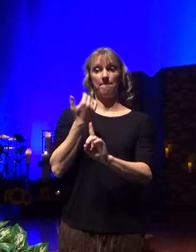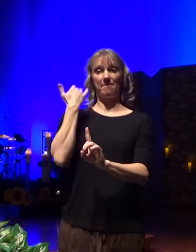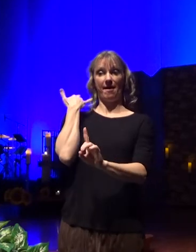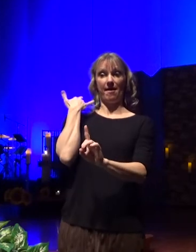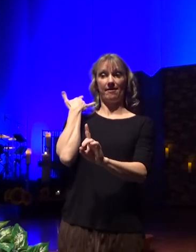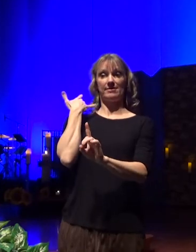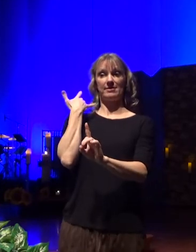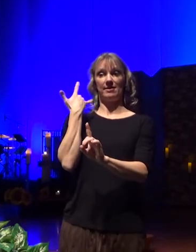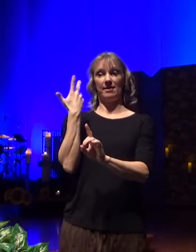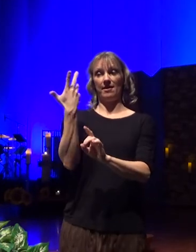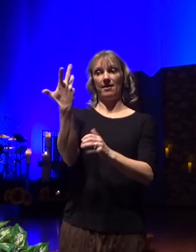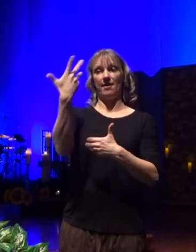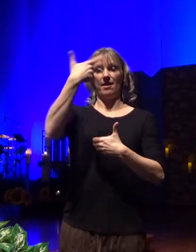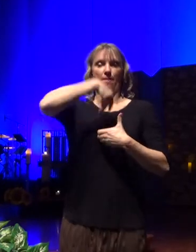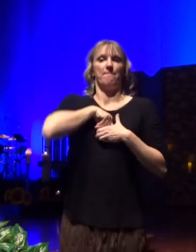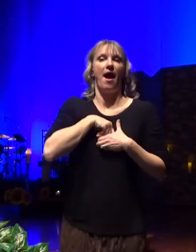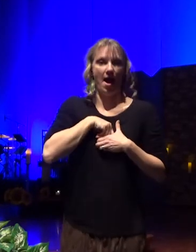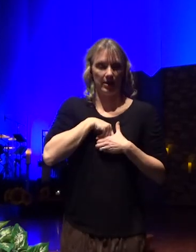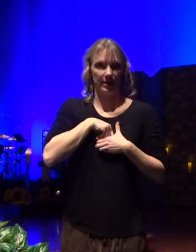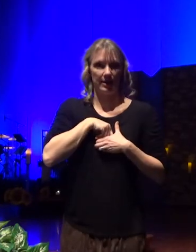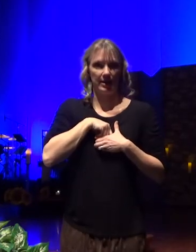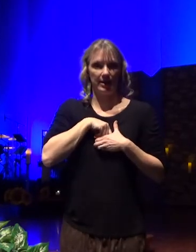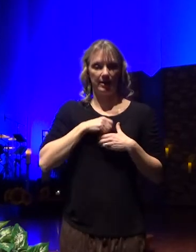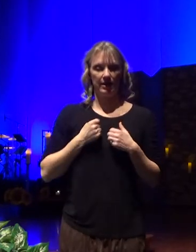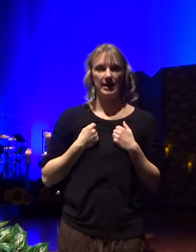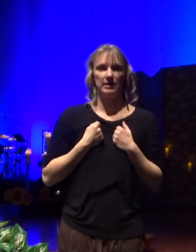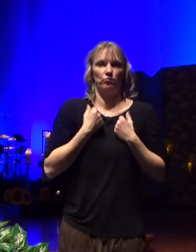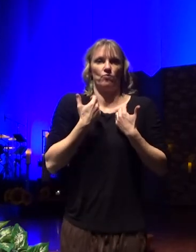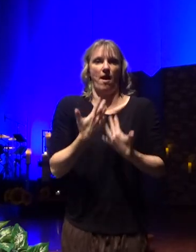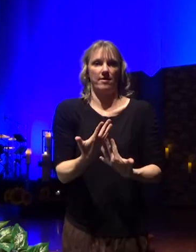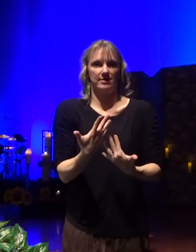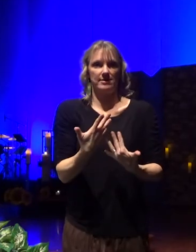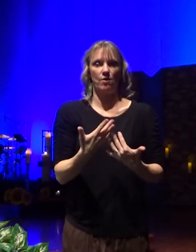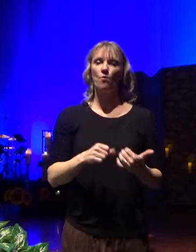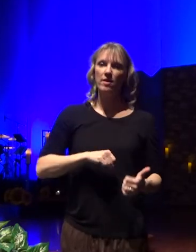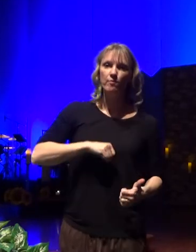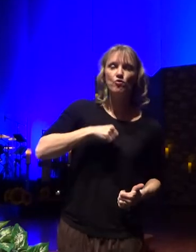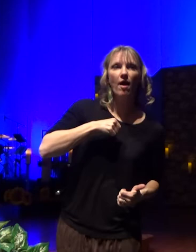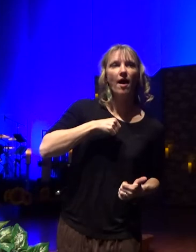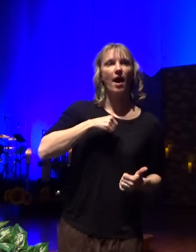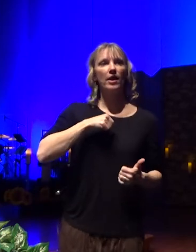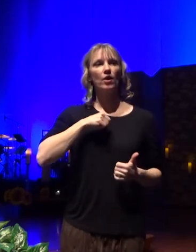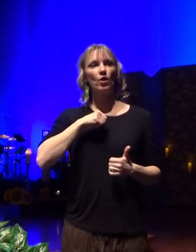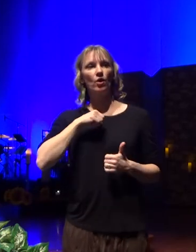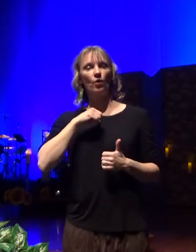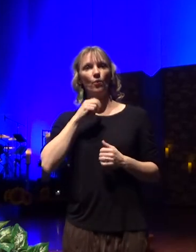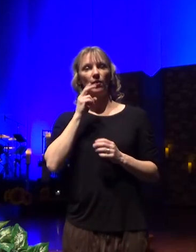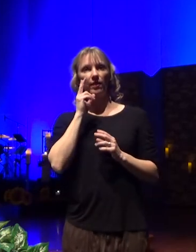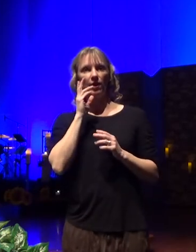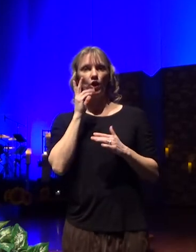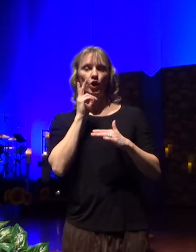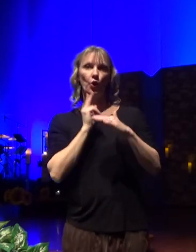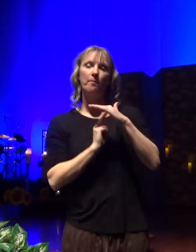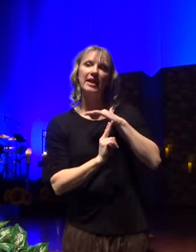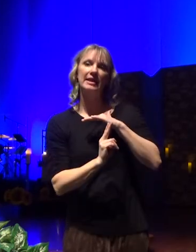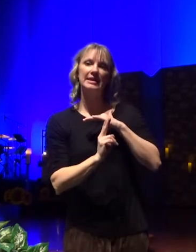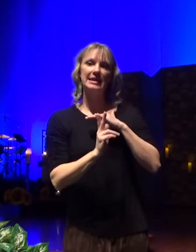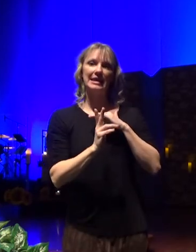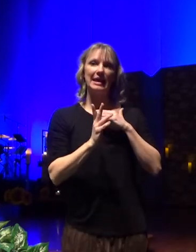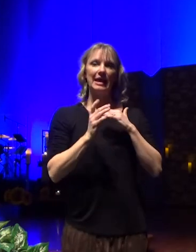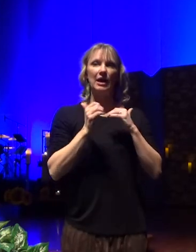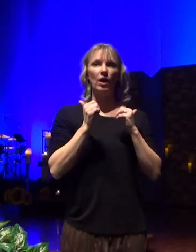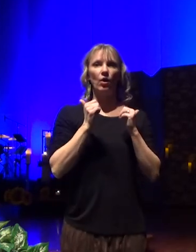past experiences and we embody them in a way with pride, with humility, and with a